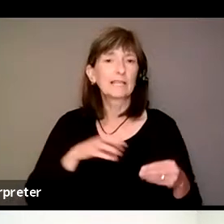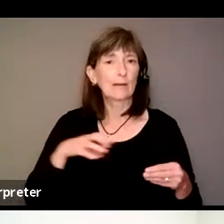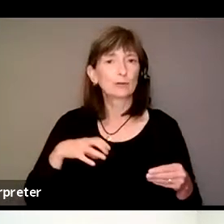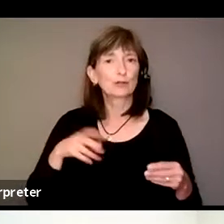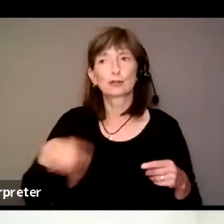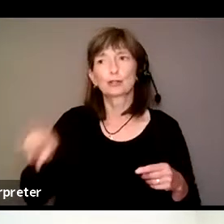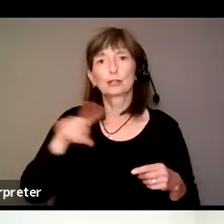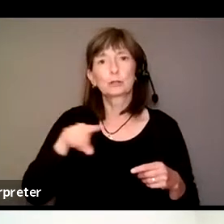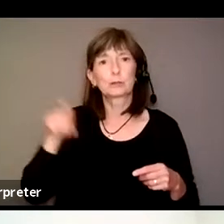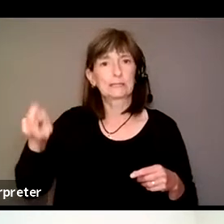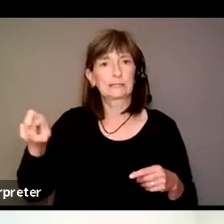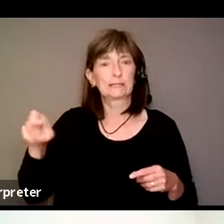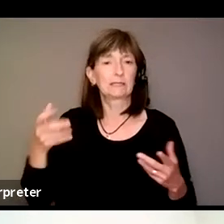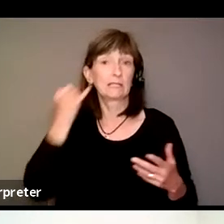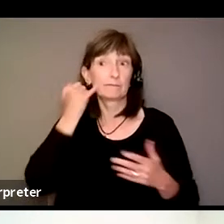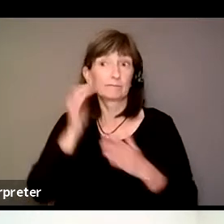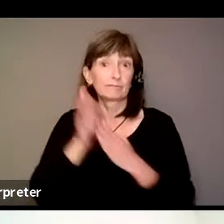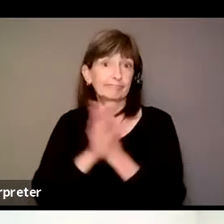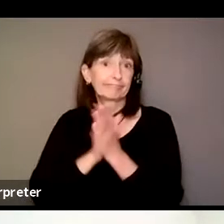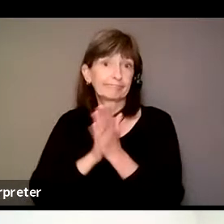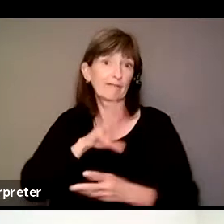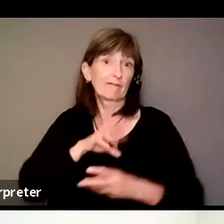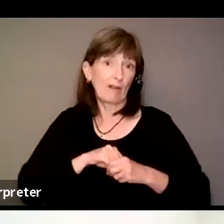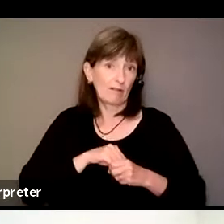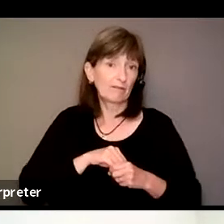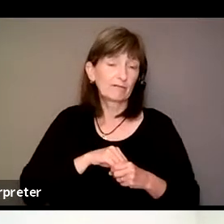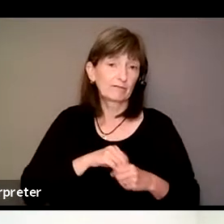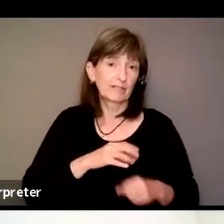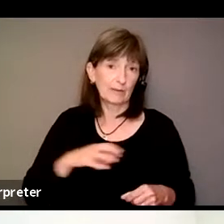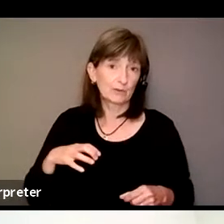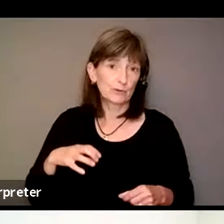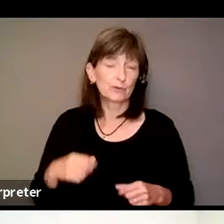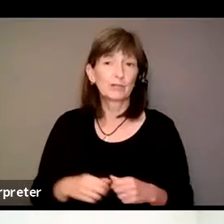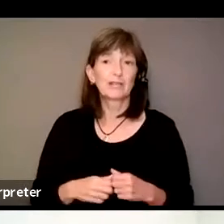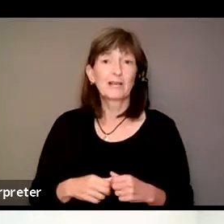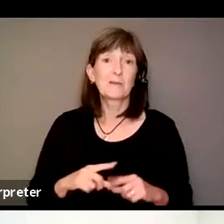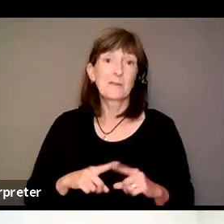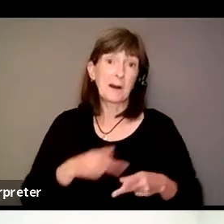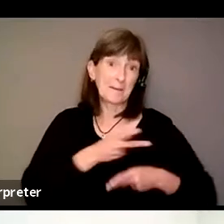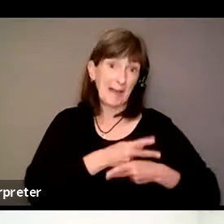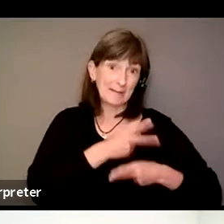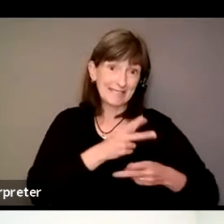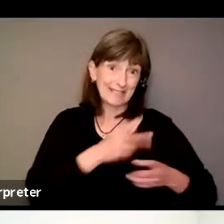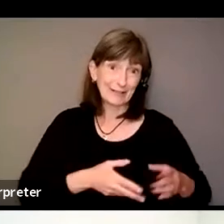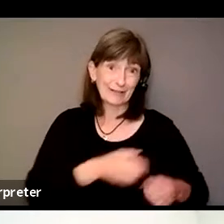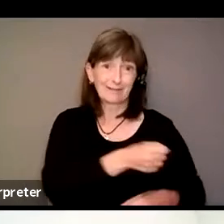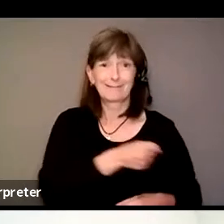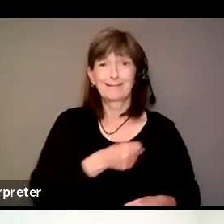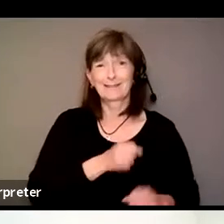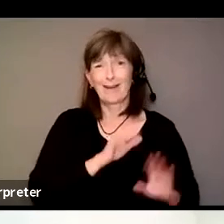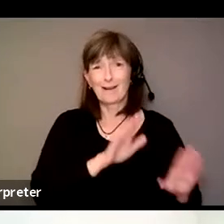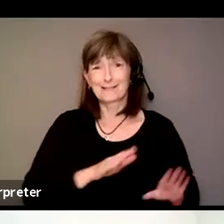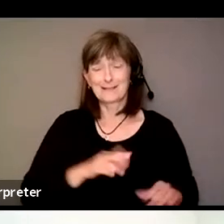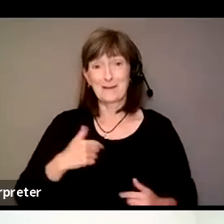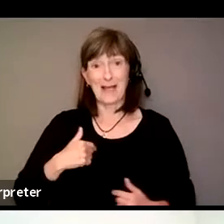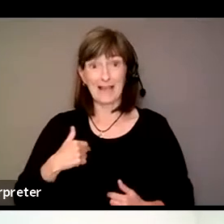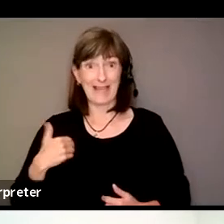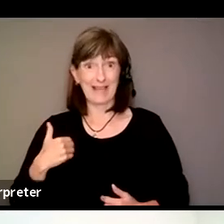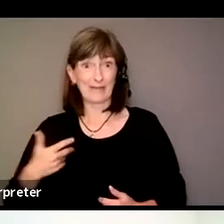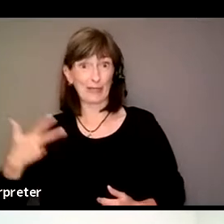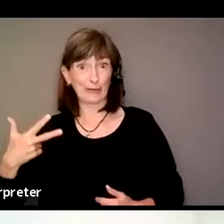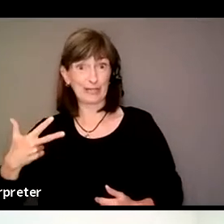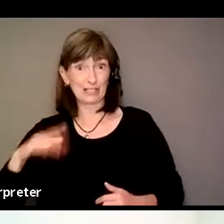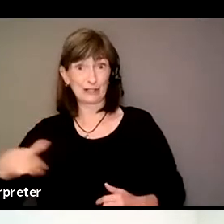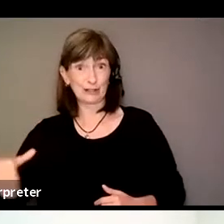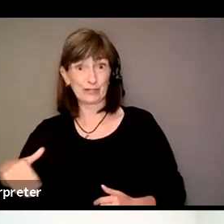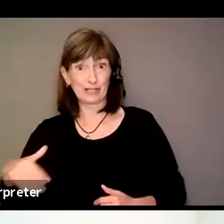in our community who are interested in running for council. That babysitter, I mean, that's just fantastic. I have three children. My youngest was 10 months old